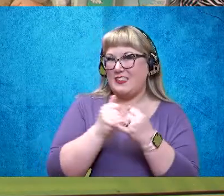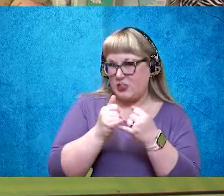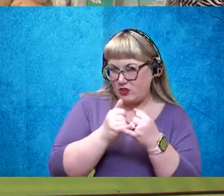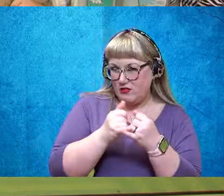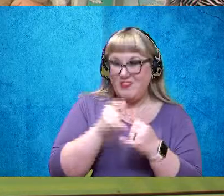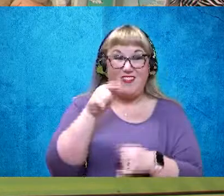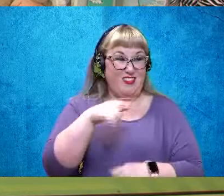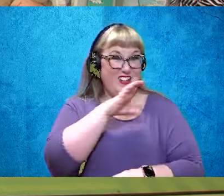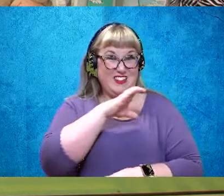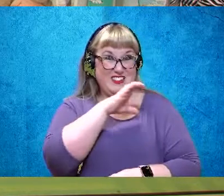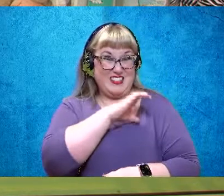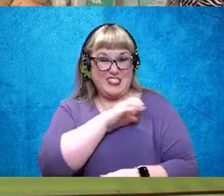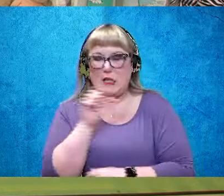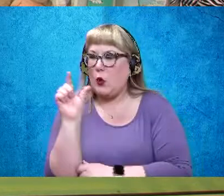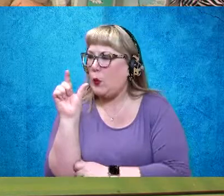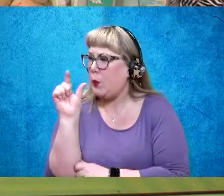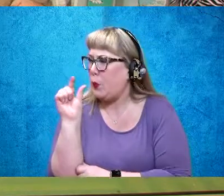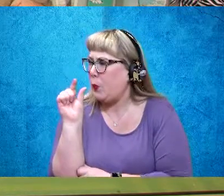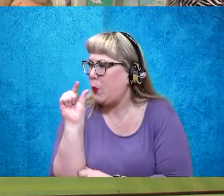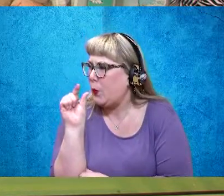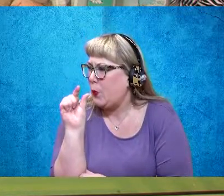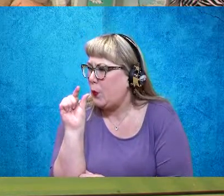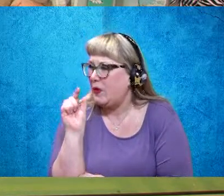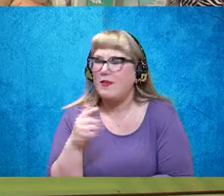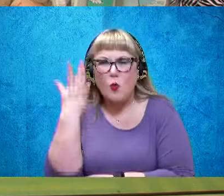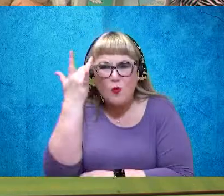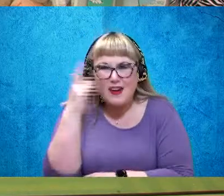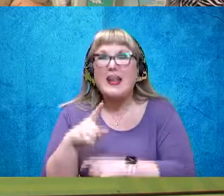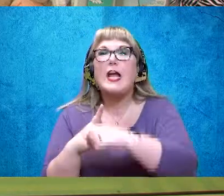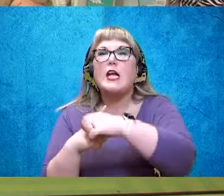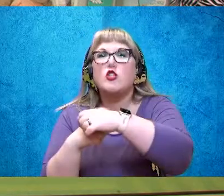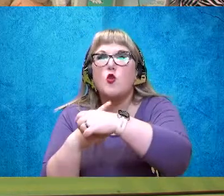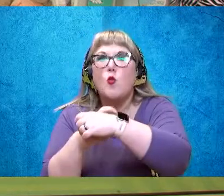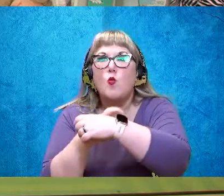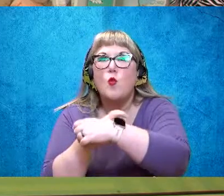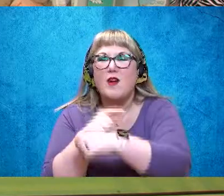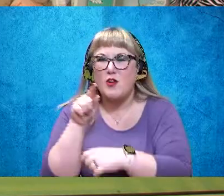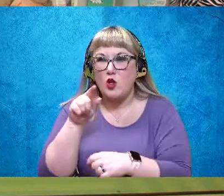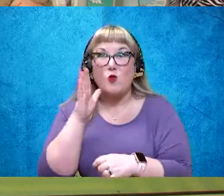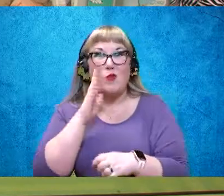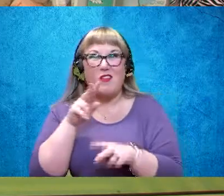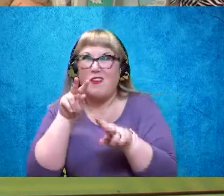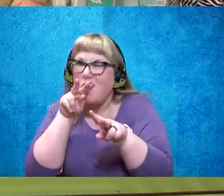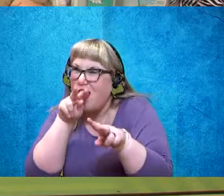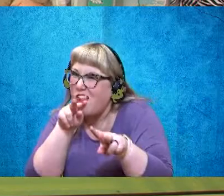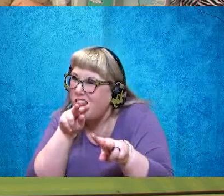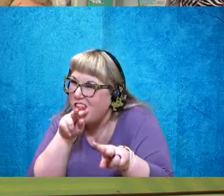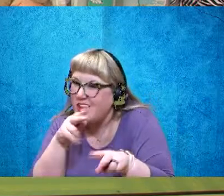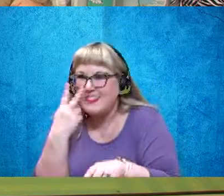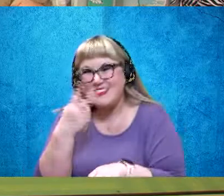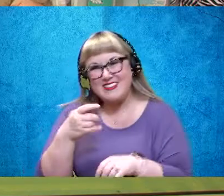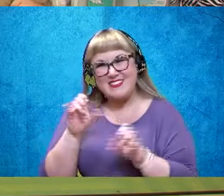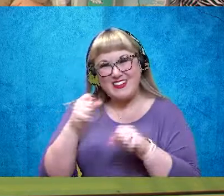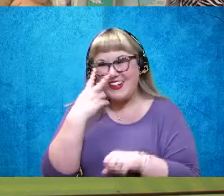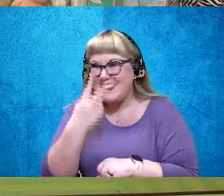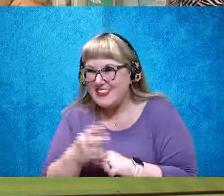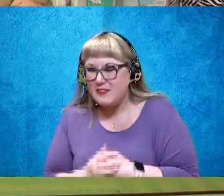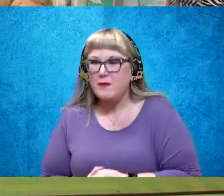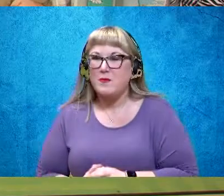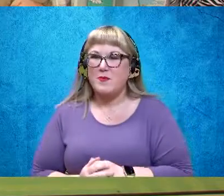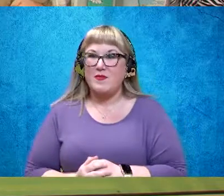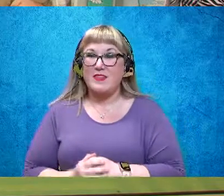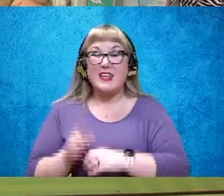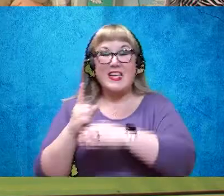book is really tiny because he's a worm, so you're going to have to use your eyes and look really closely. Inch